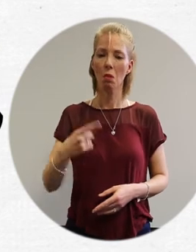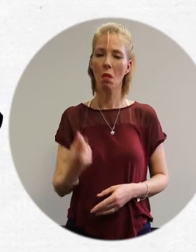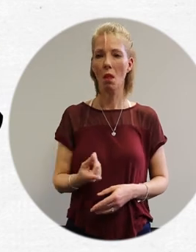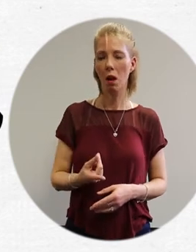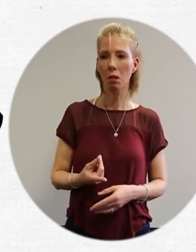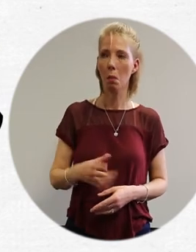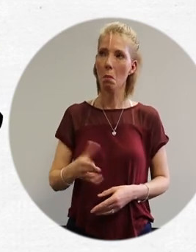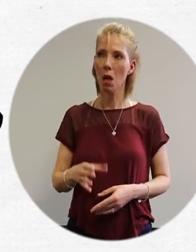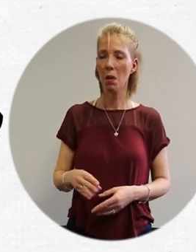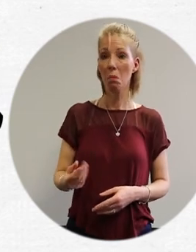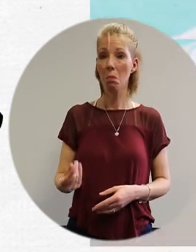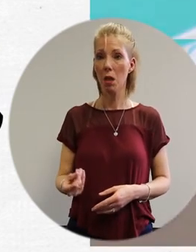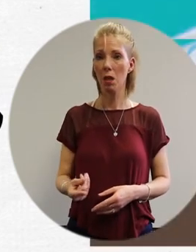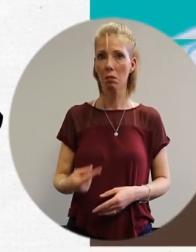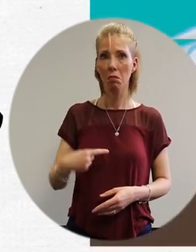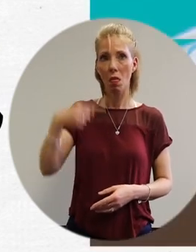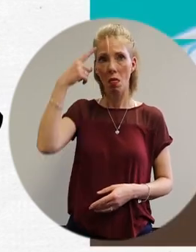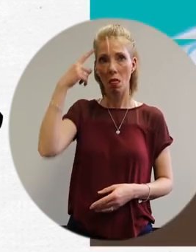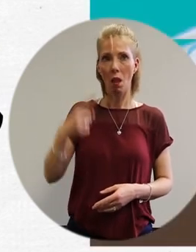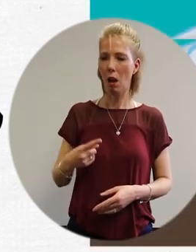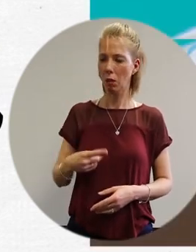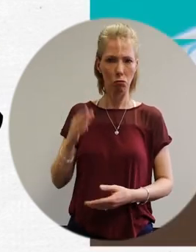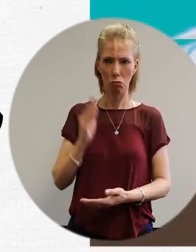prize, it probably is too good to be true.